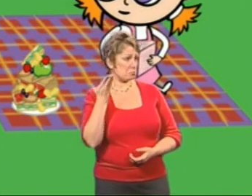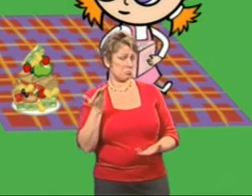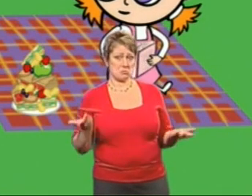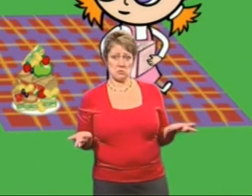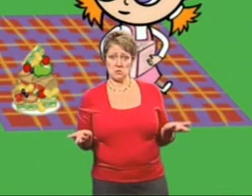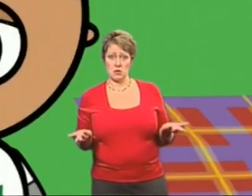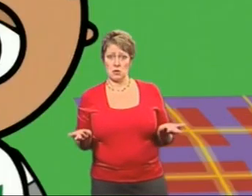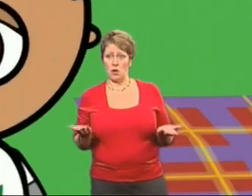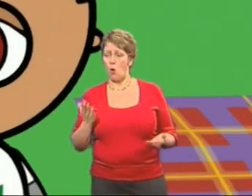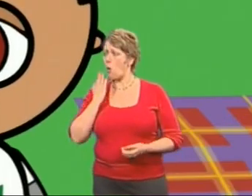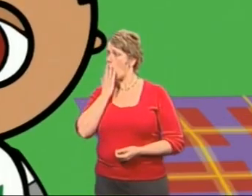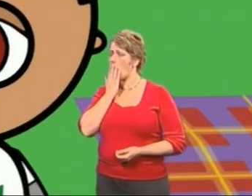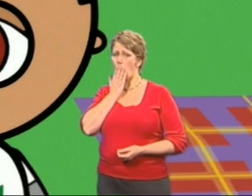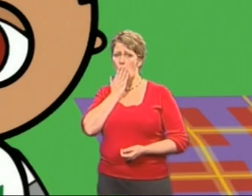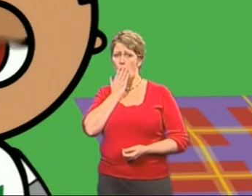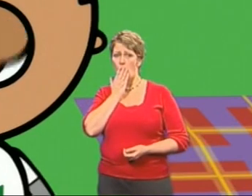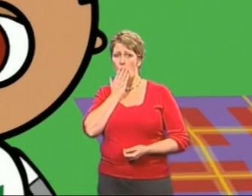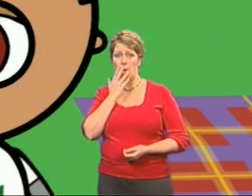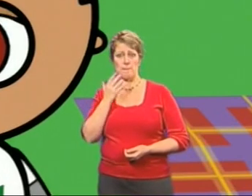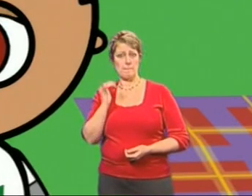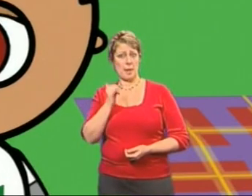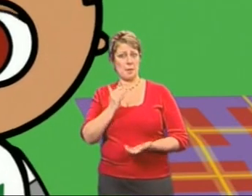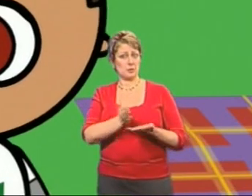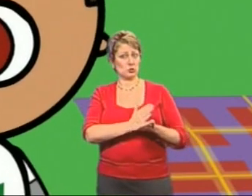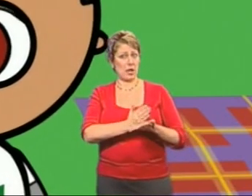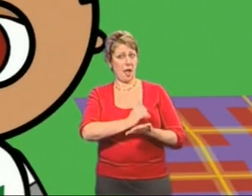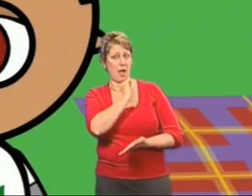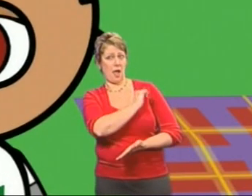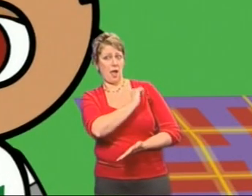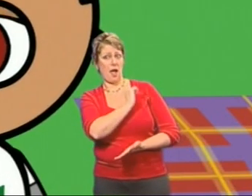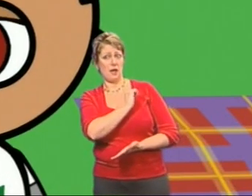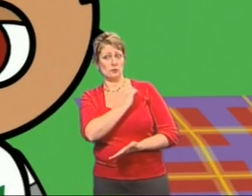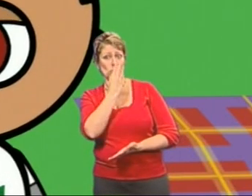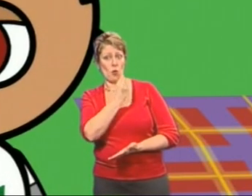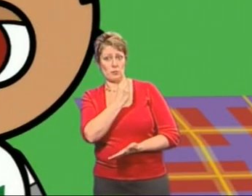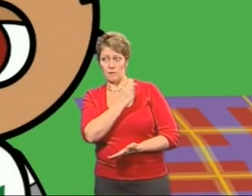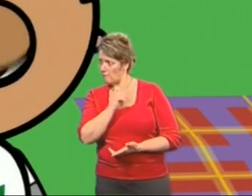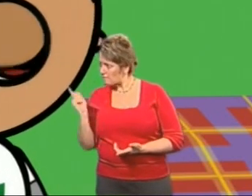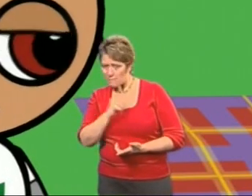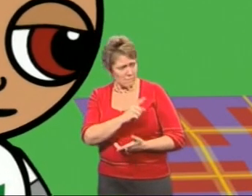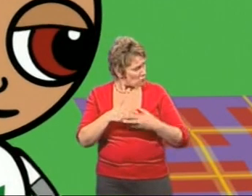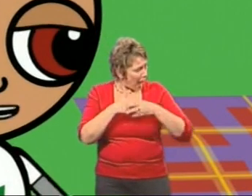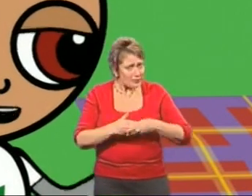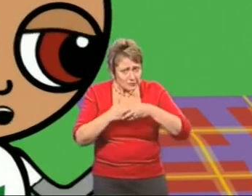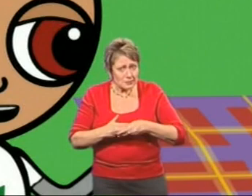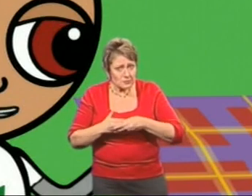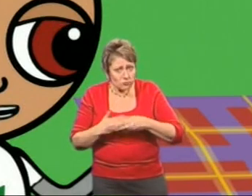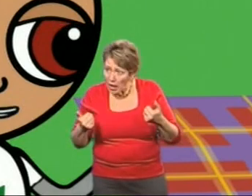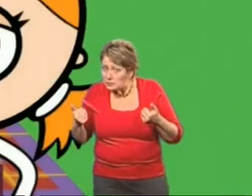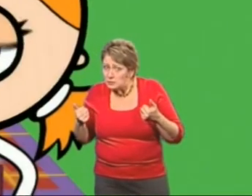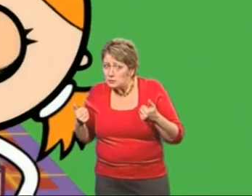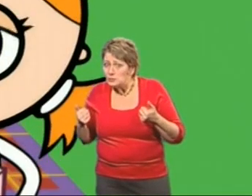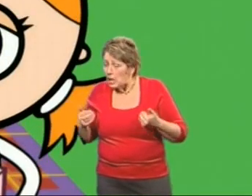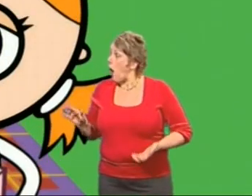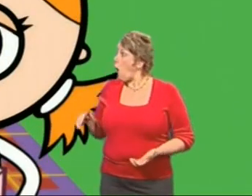none left. Oh dear. Perhaps you could share Jess's strawberries. You are her friend. Is that okay,